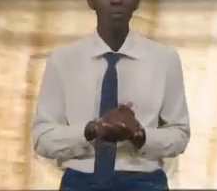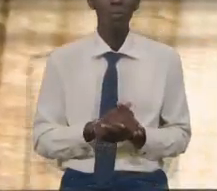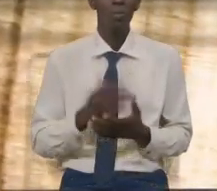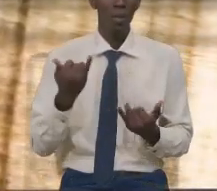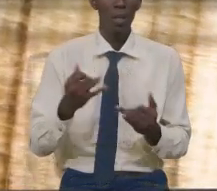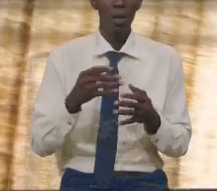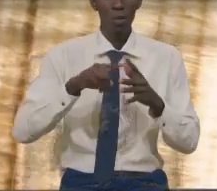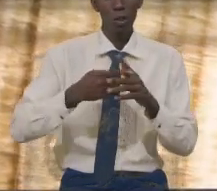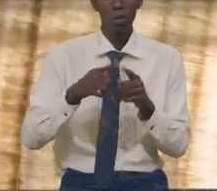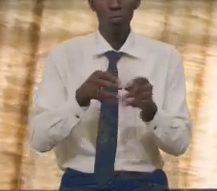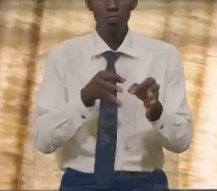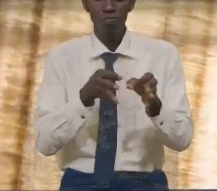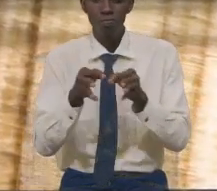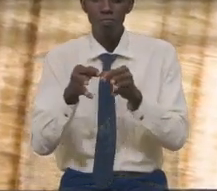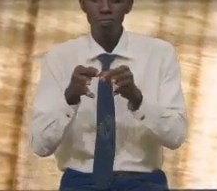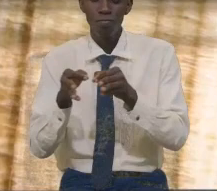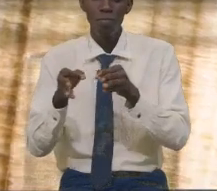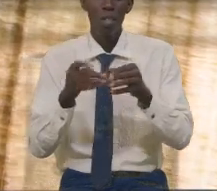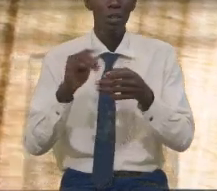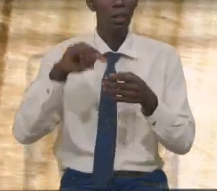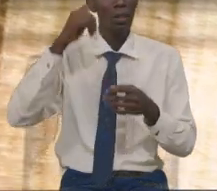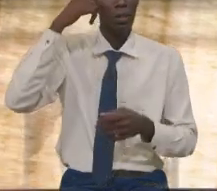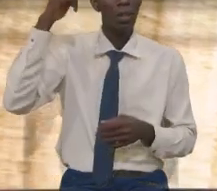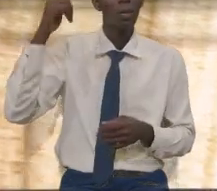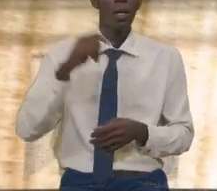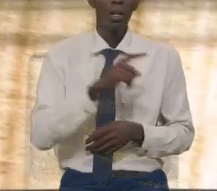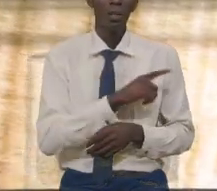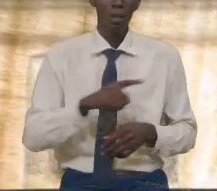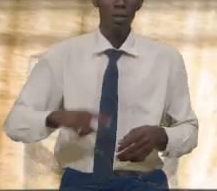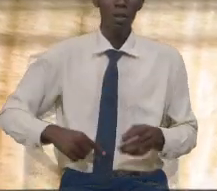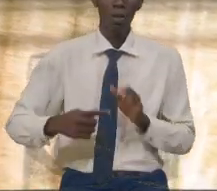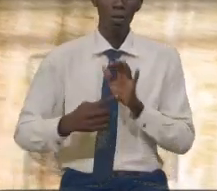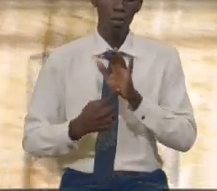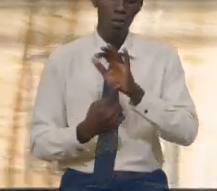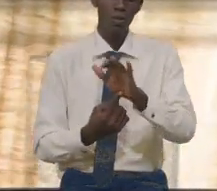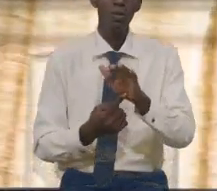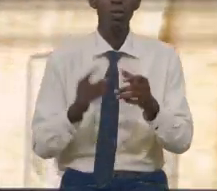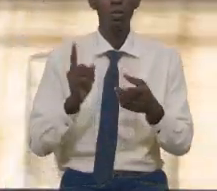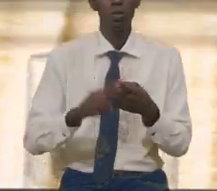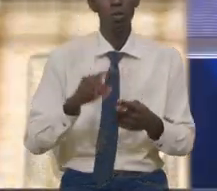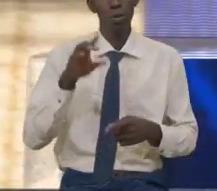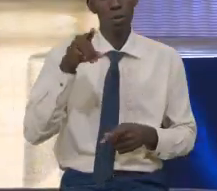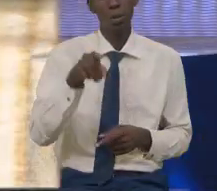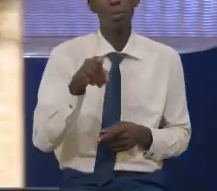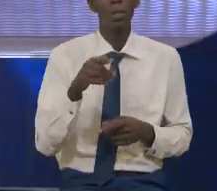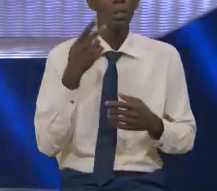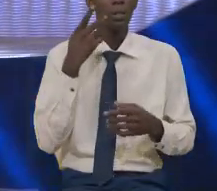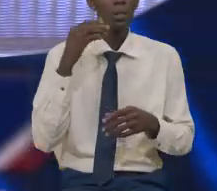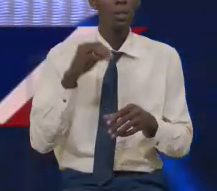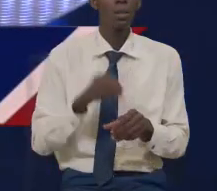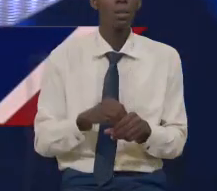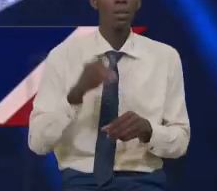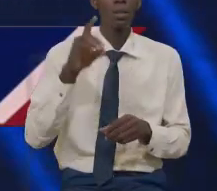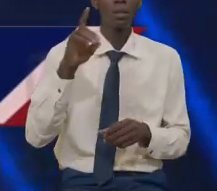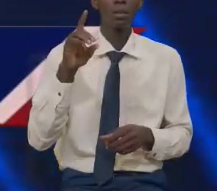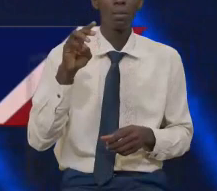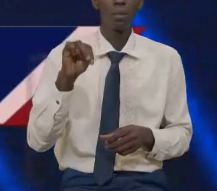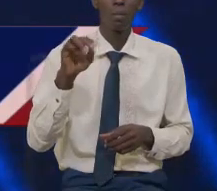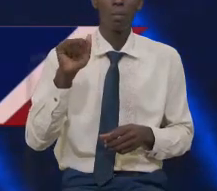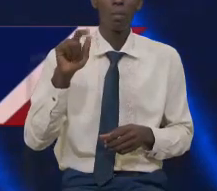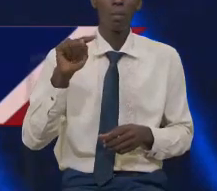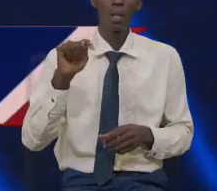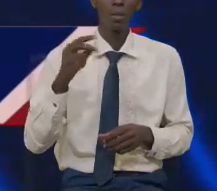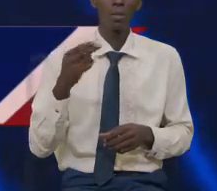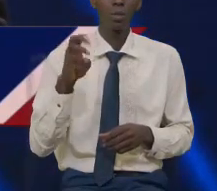now narrated the dream as the Lord revealed unto him. Matthew chapter 13, we're reading from verse